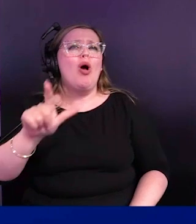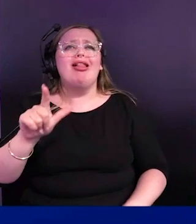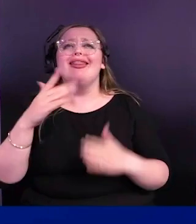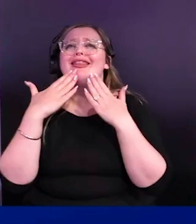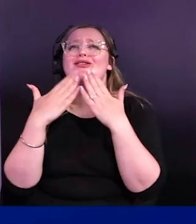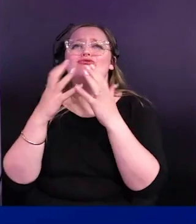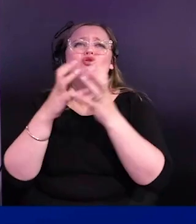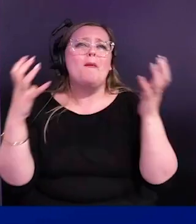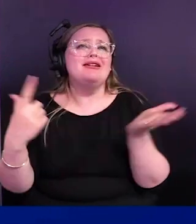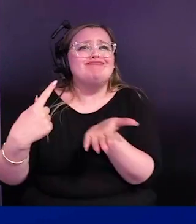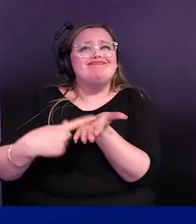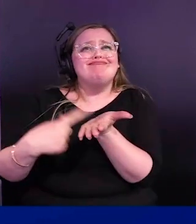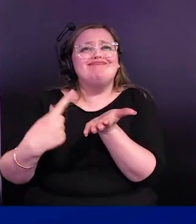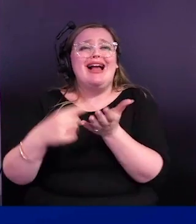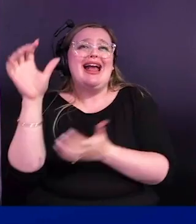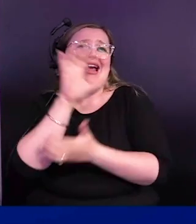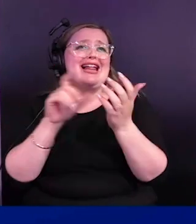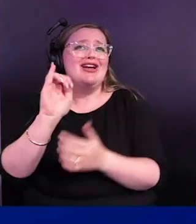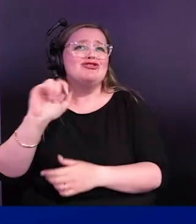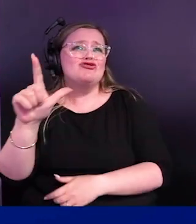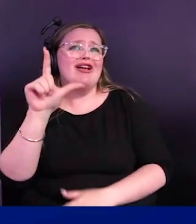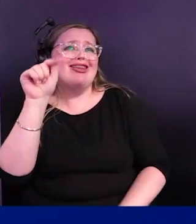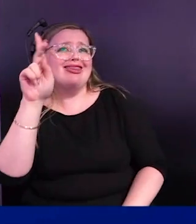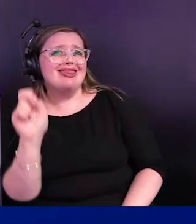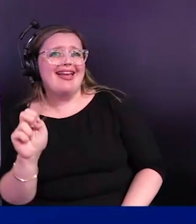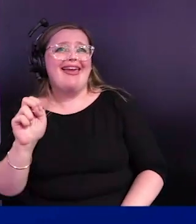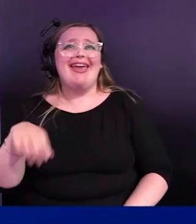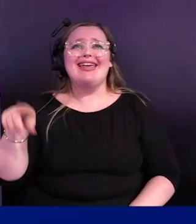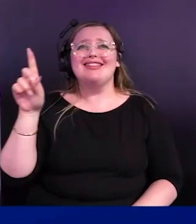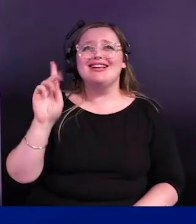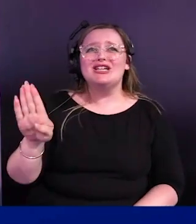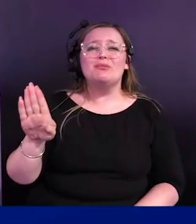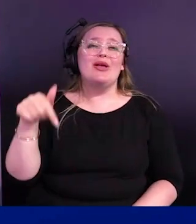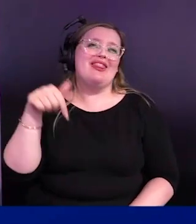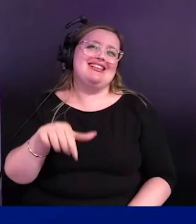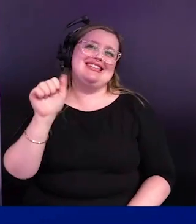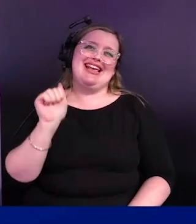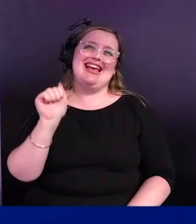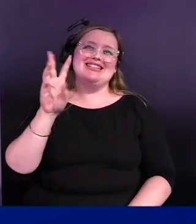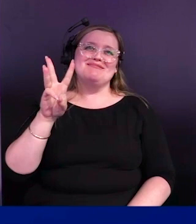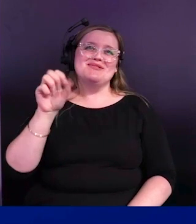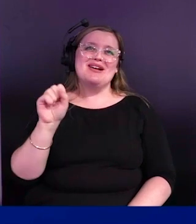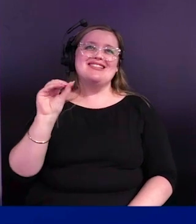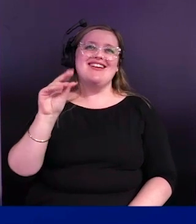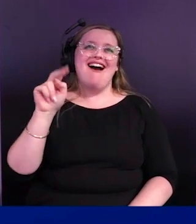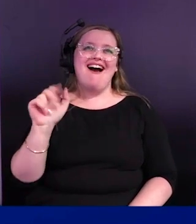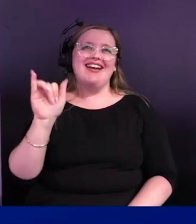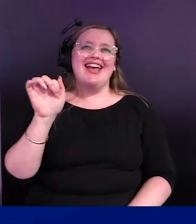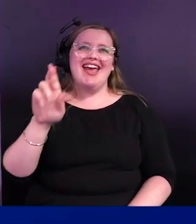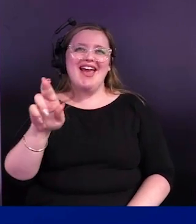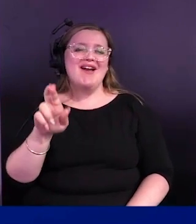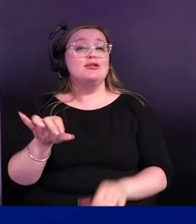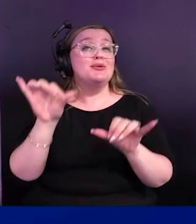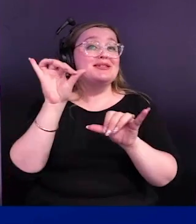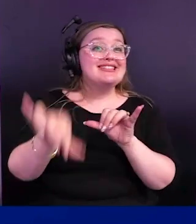about CloudTrail Lake and CloudTrail Lake dashboards. And this is AWS On Air. So stick around. We've